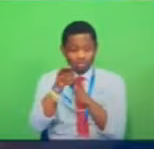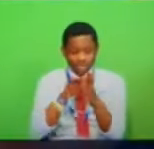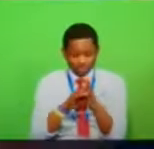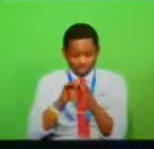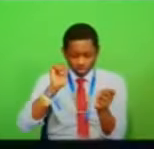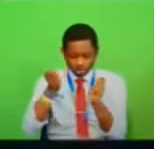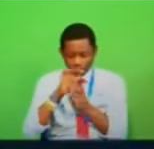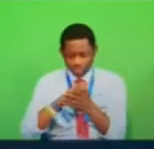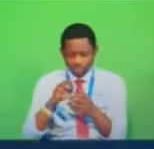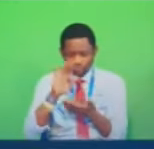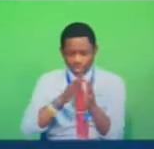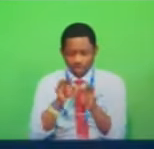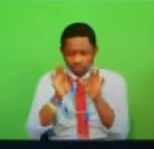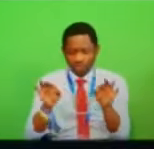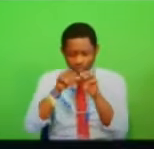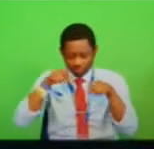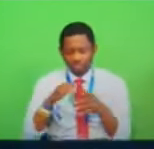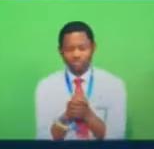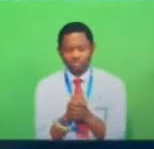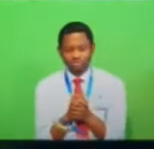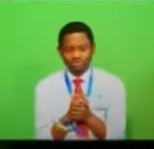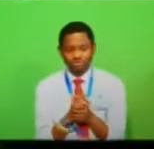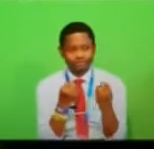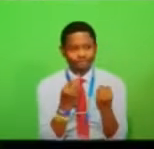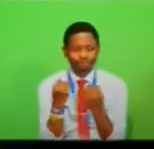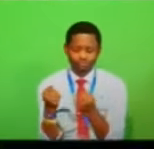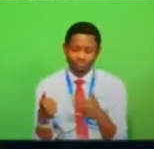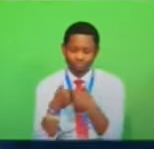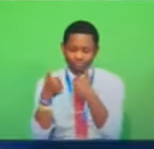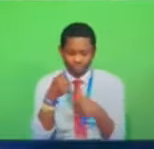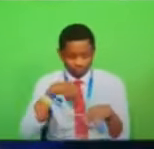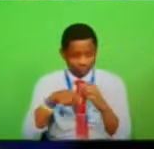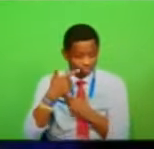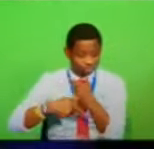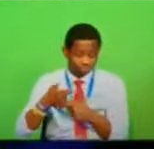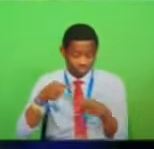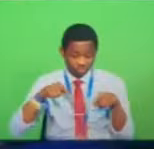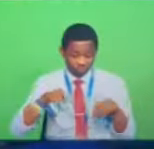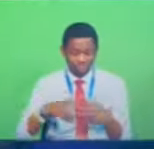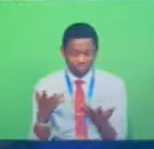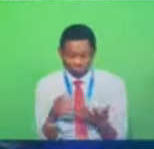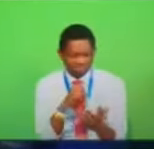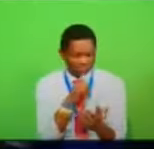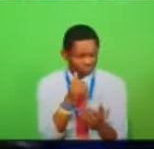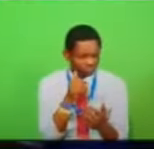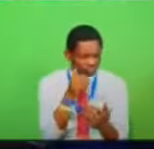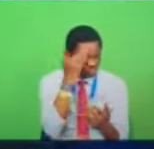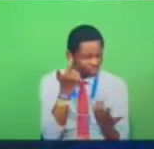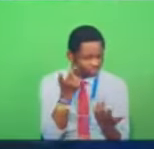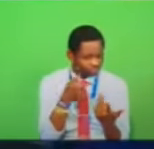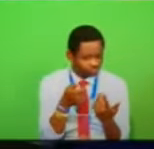Chair, many of the challenges to faith among emerging generations today is as a result of unexplained texts